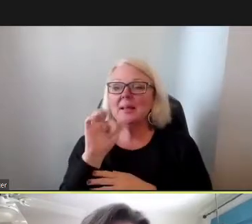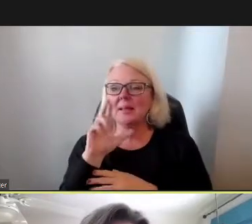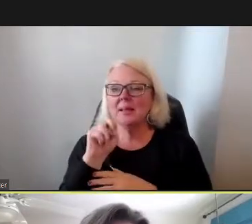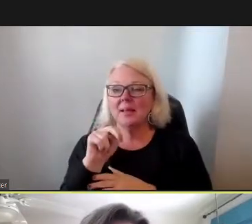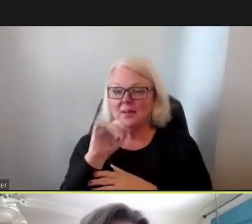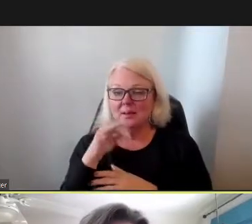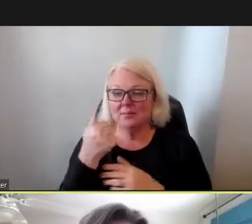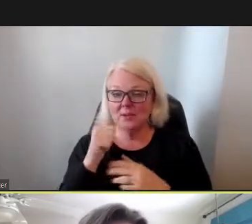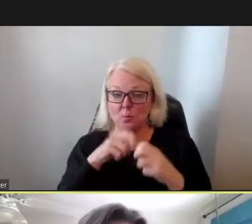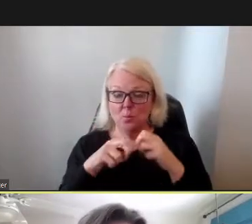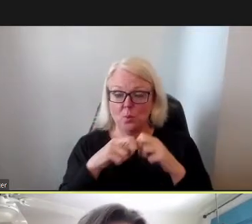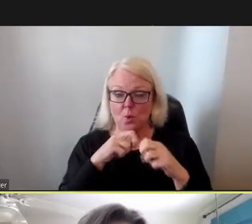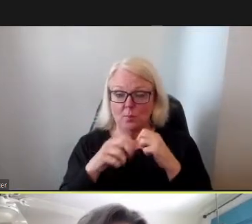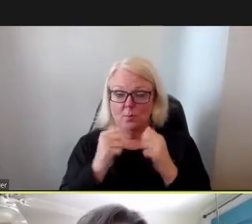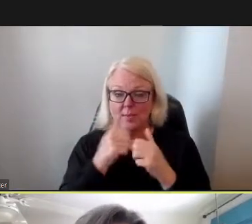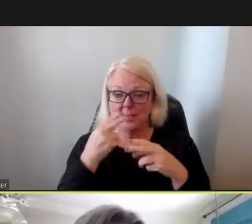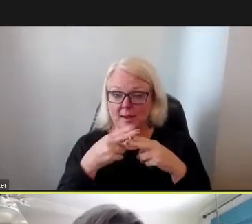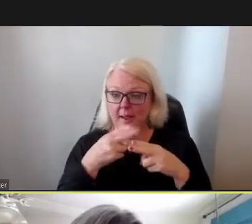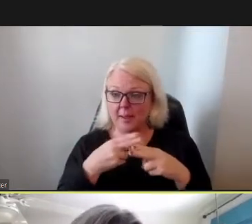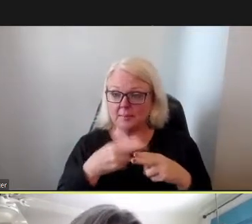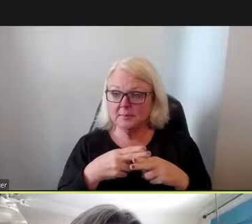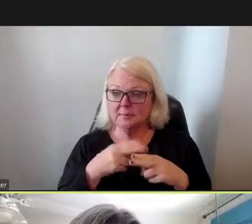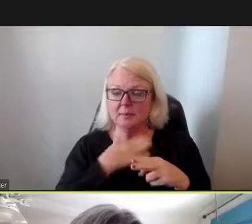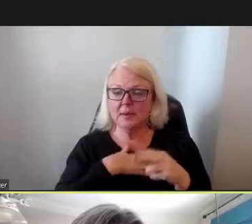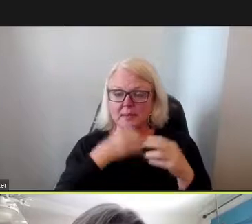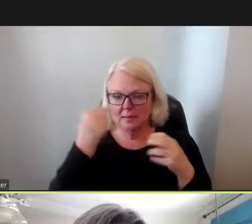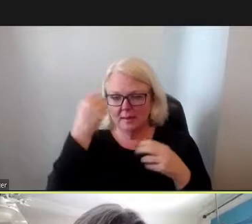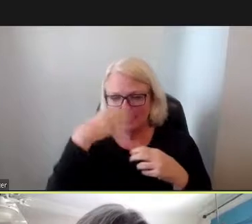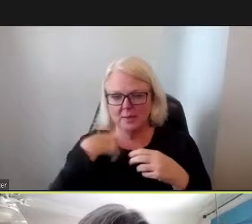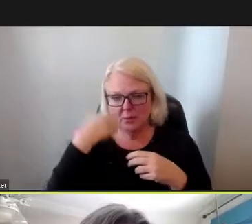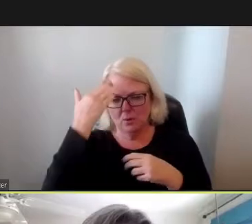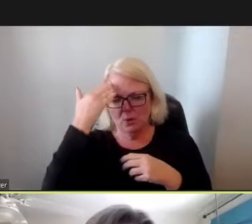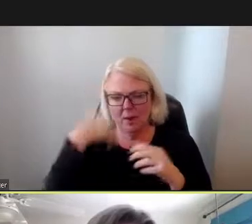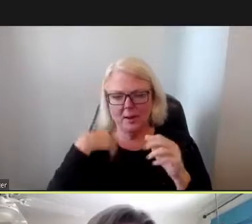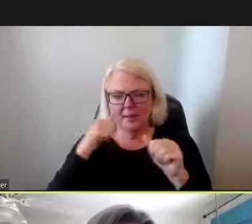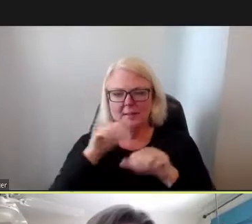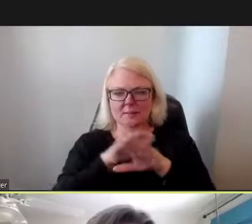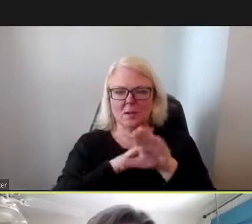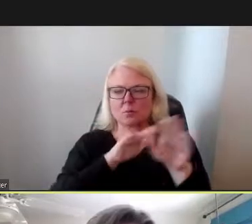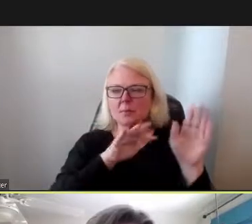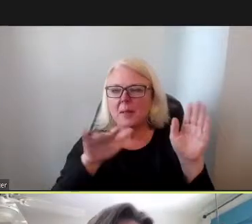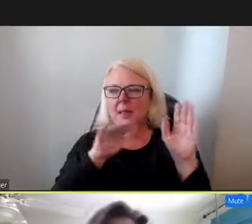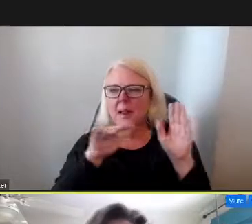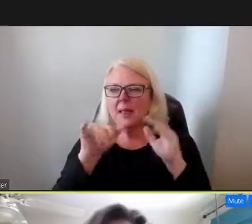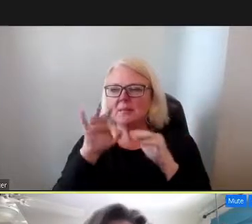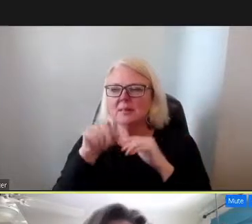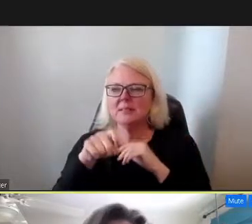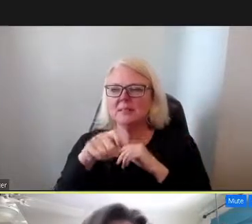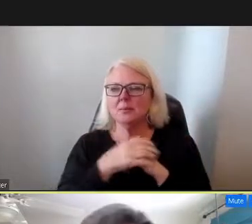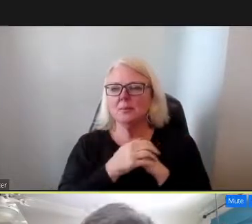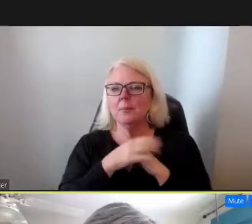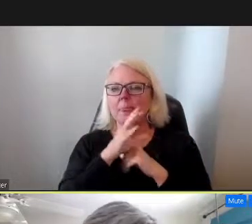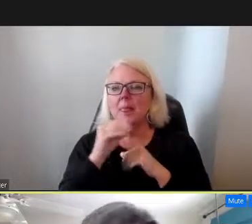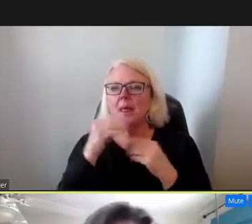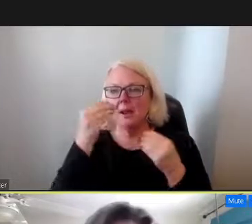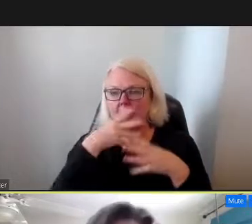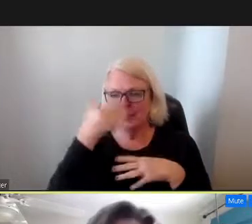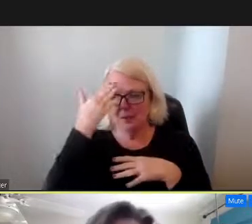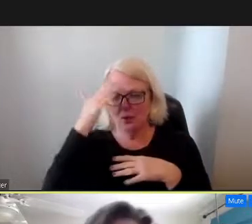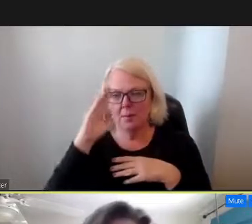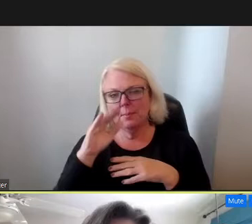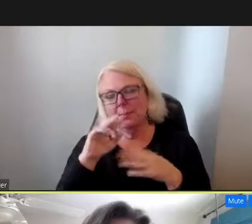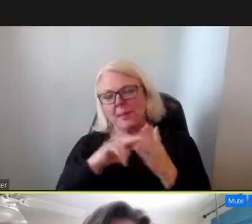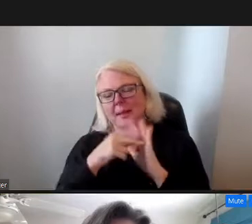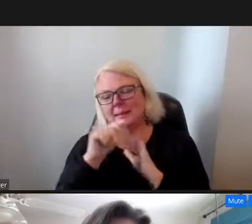any problem with names, please let me know. I can always slow down and spell them out. And by let me know, I mean text